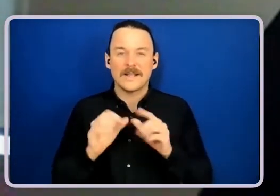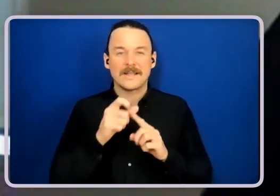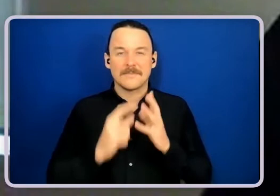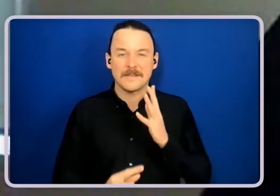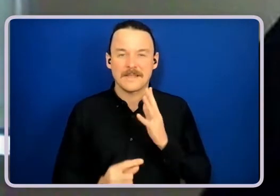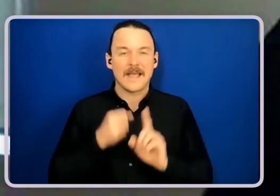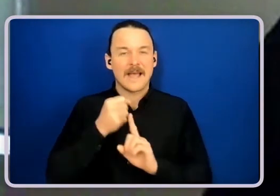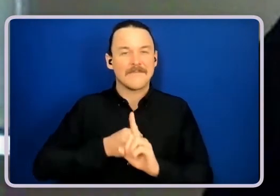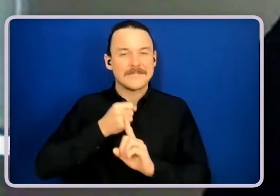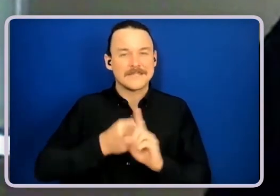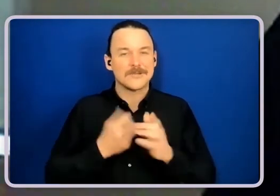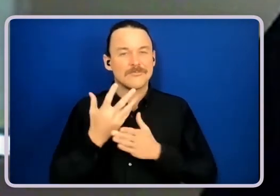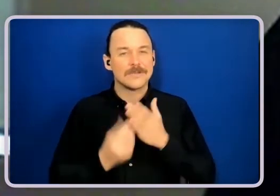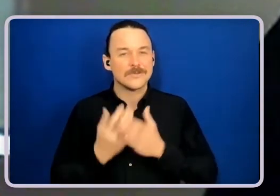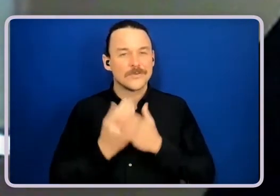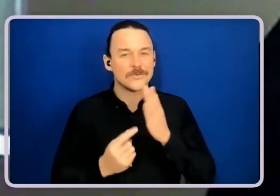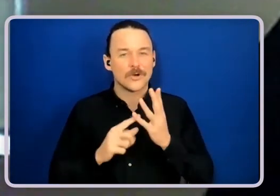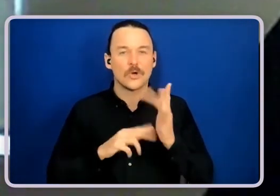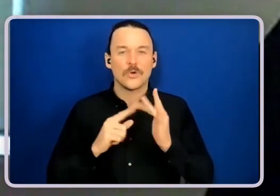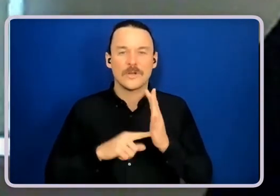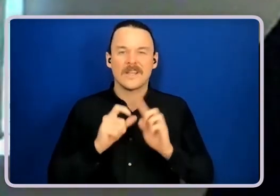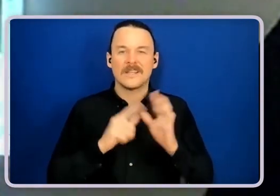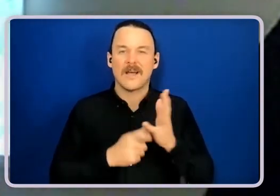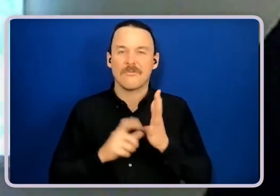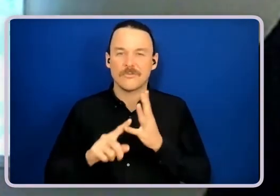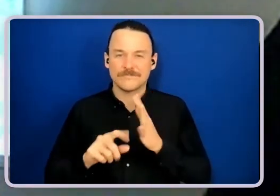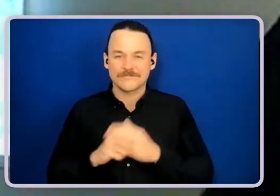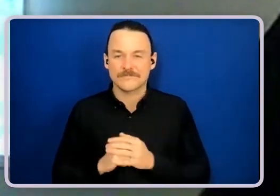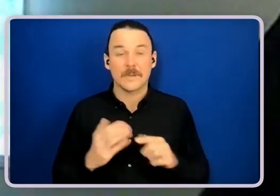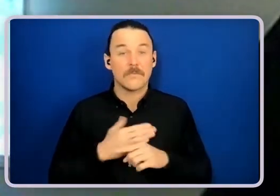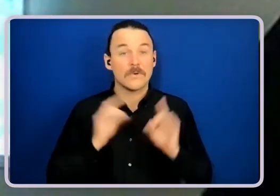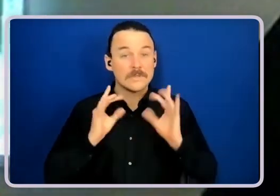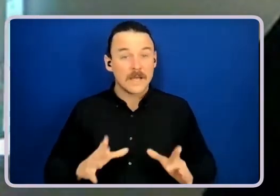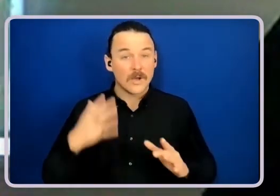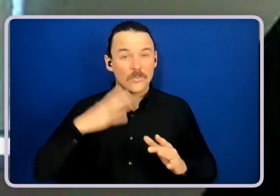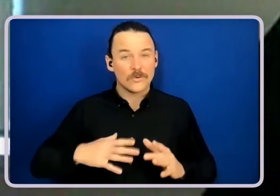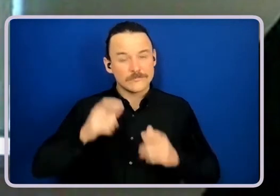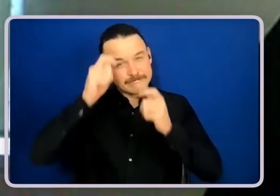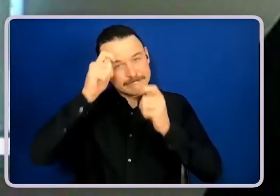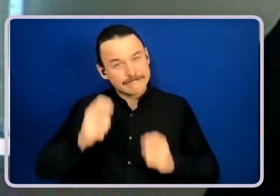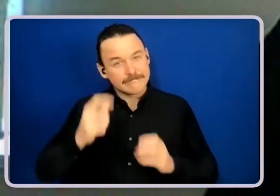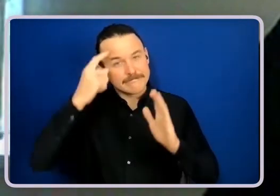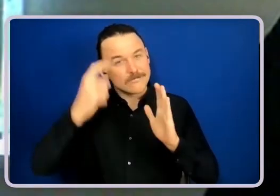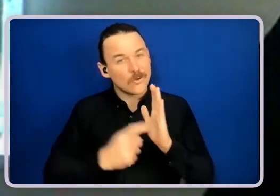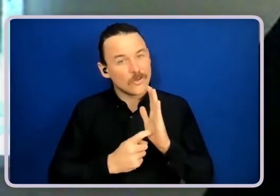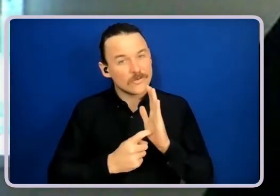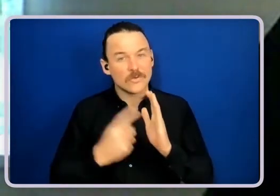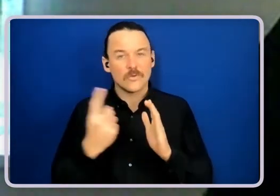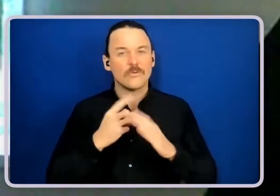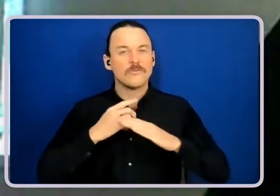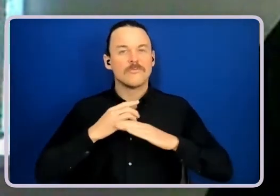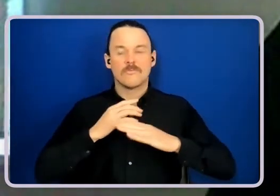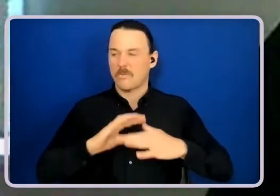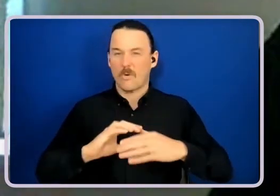Before I begin, I would like to acknowledge the traditional owners of the land on which we meet and pay my respect to their elders past, present,